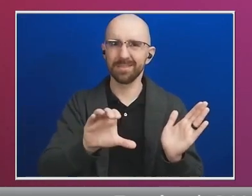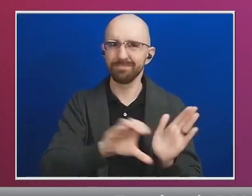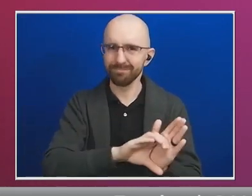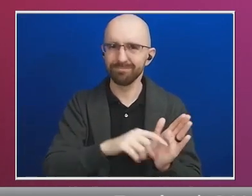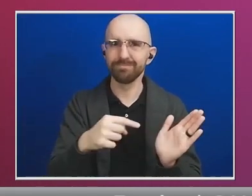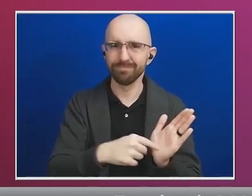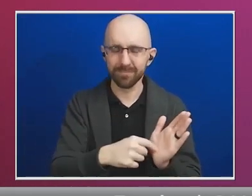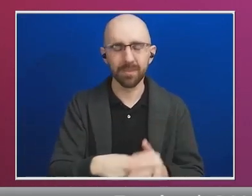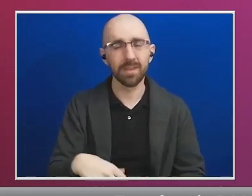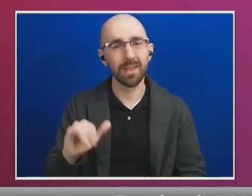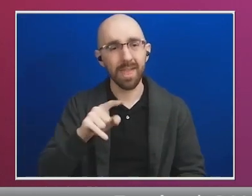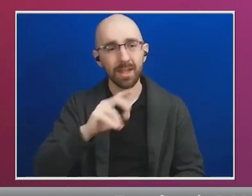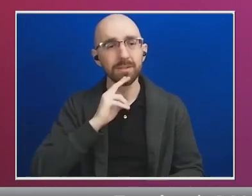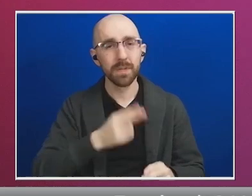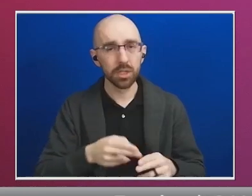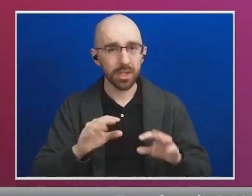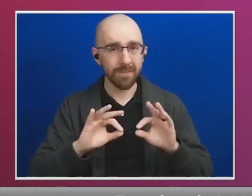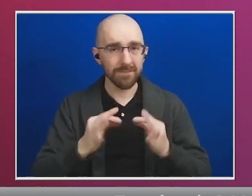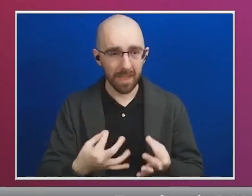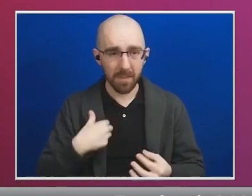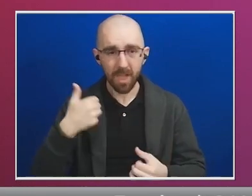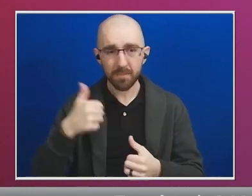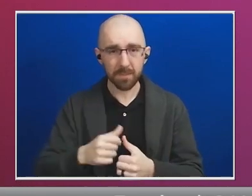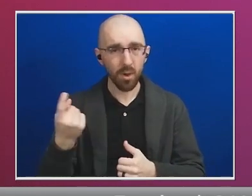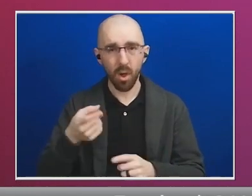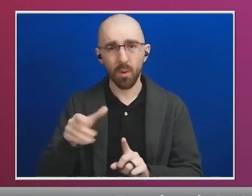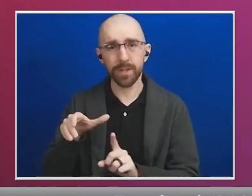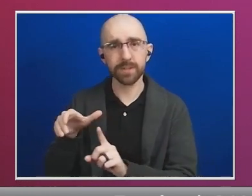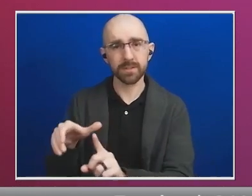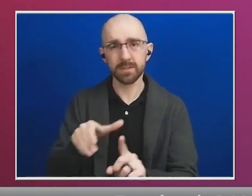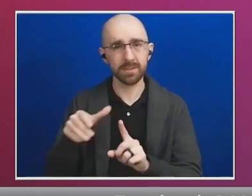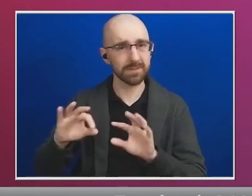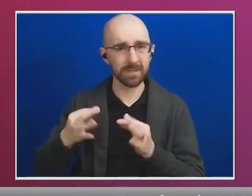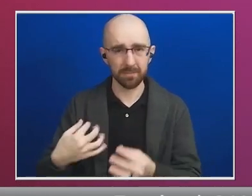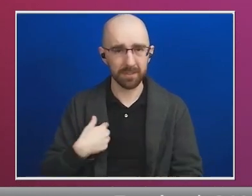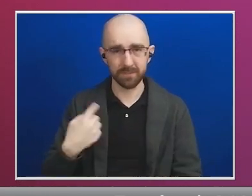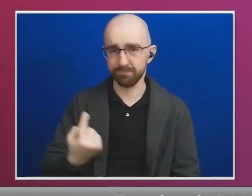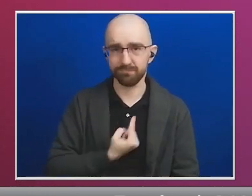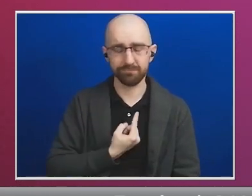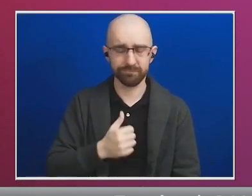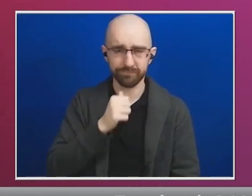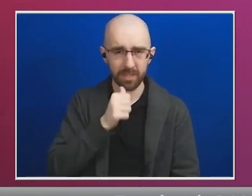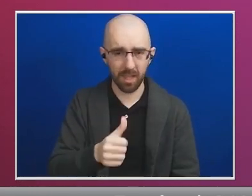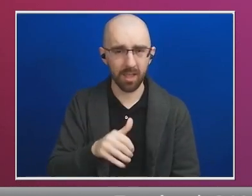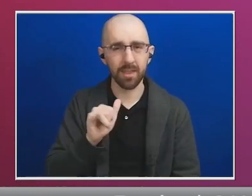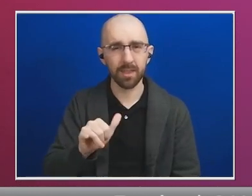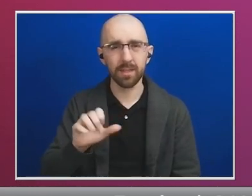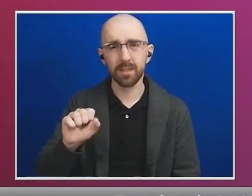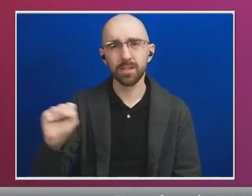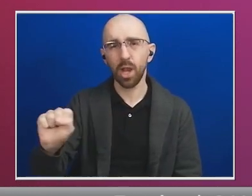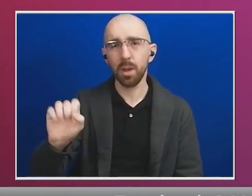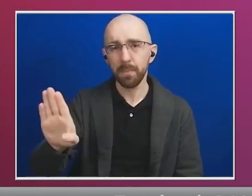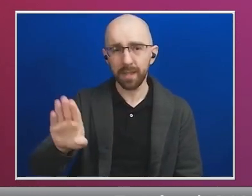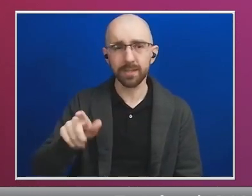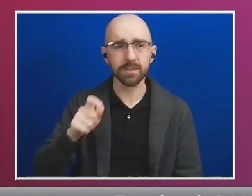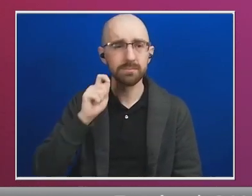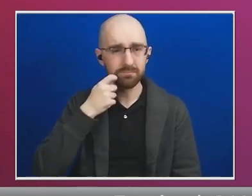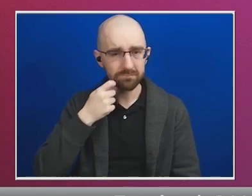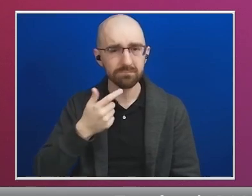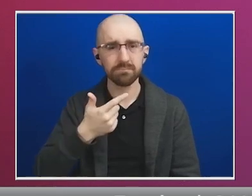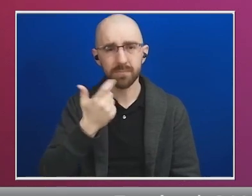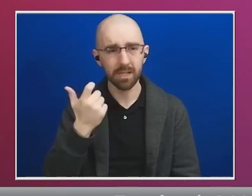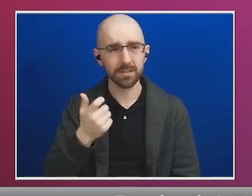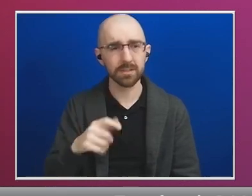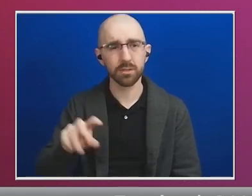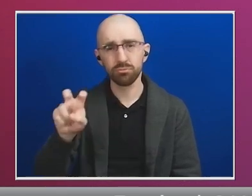mentioning family. I remember always having family members there. I was never alone, and that's one thing like about the Shadow Buddies that is great, is because traveling, having